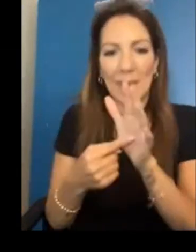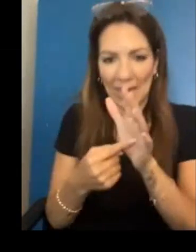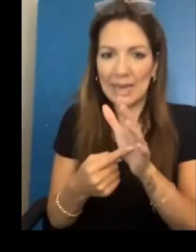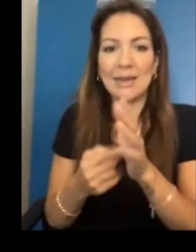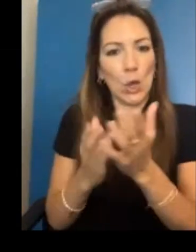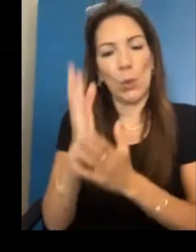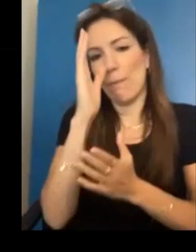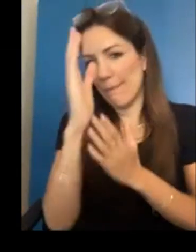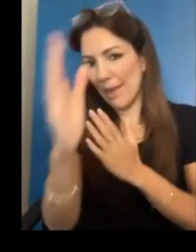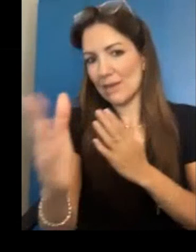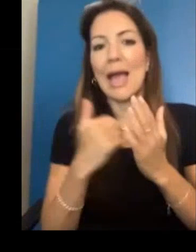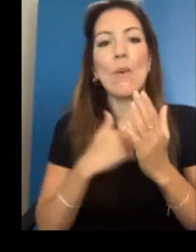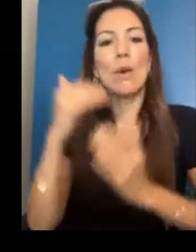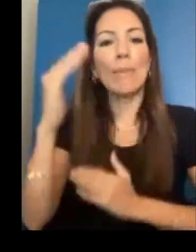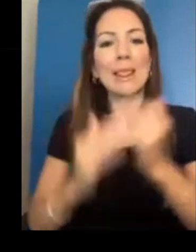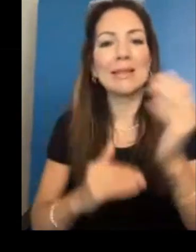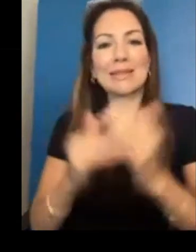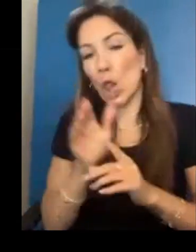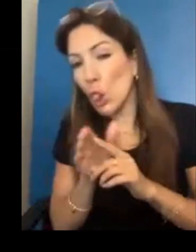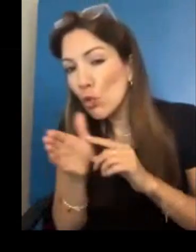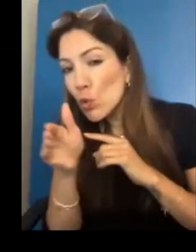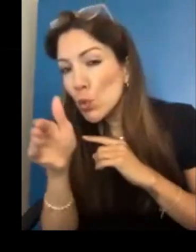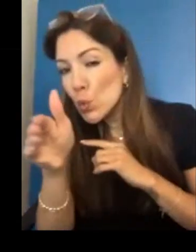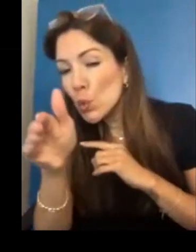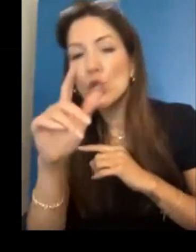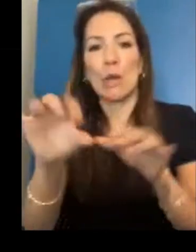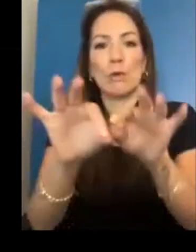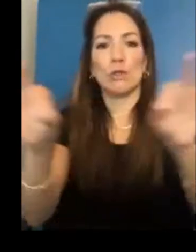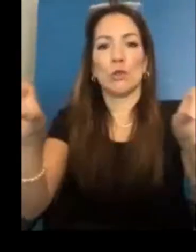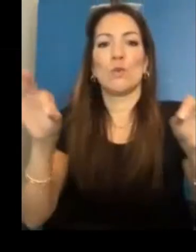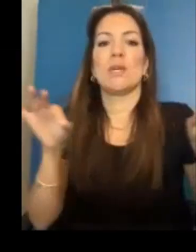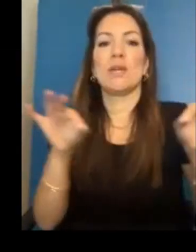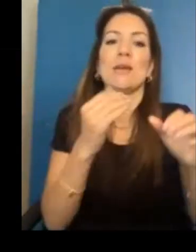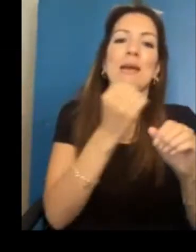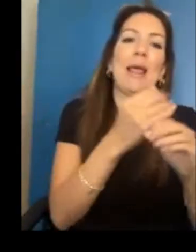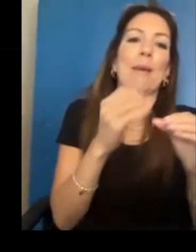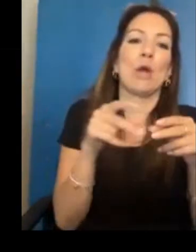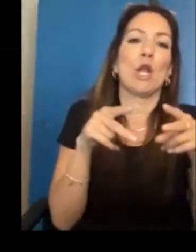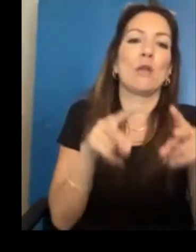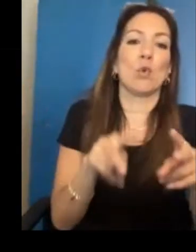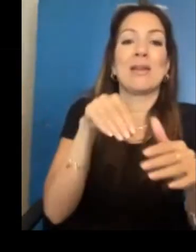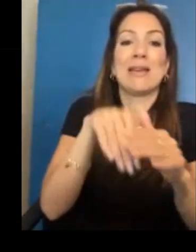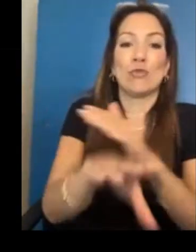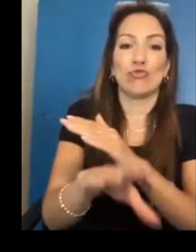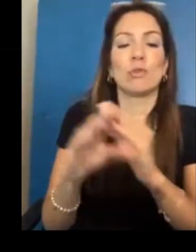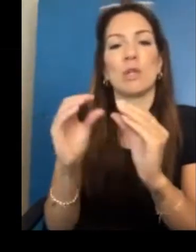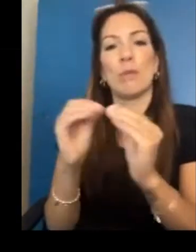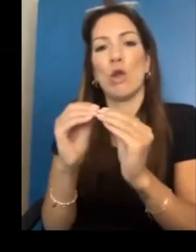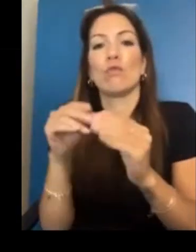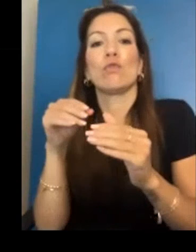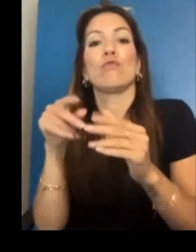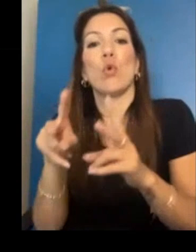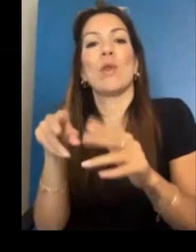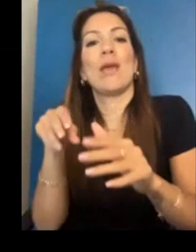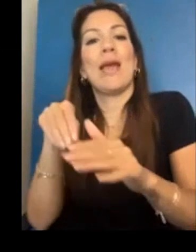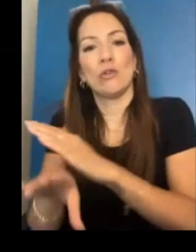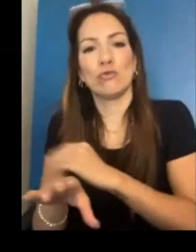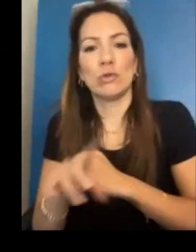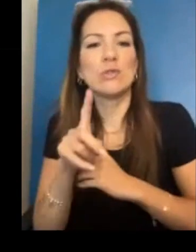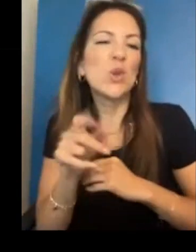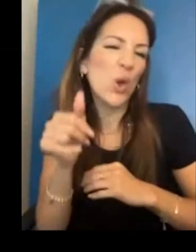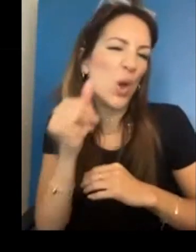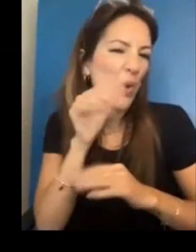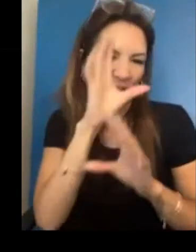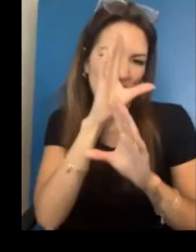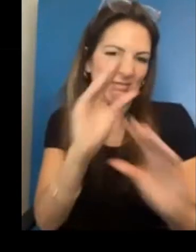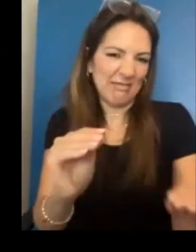our buildings, through to Chapel Square, from the Glen Burnie Road entrance and the Burntwood Lane entrance. So that's just one to be aware of. You'll see that